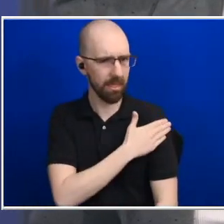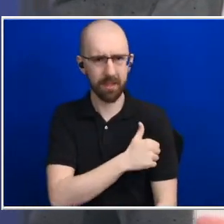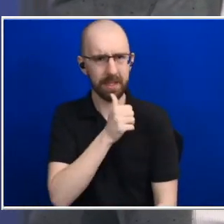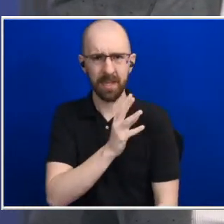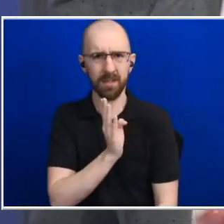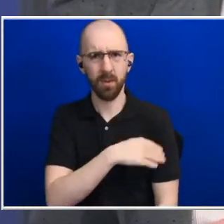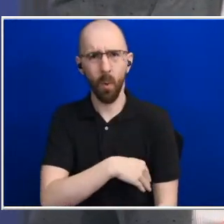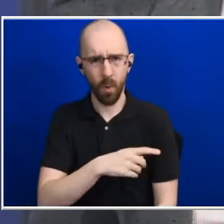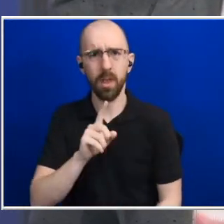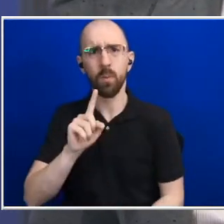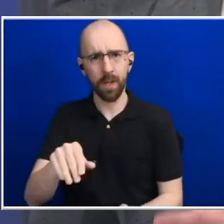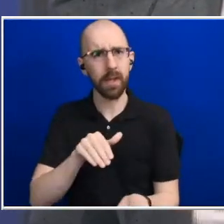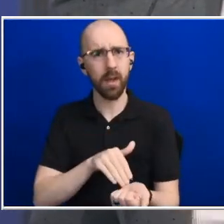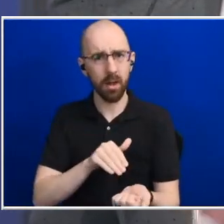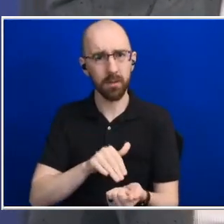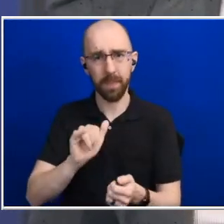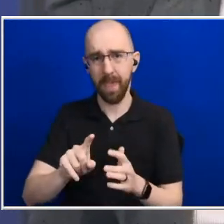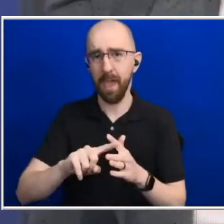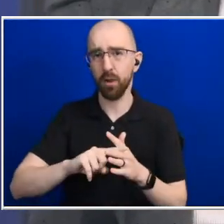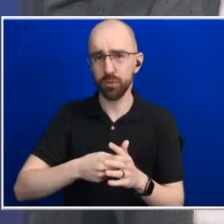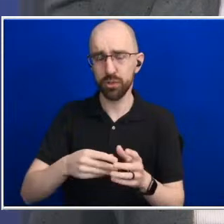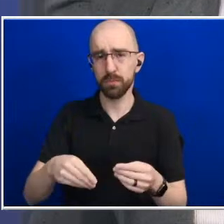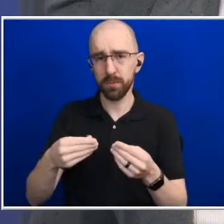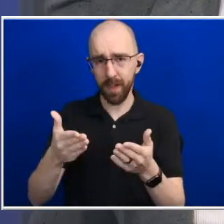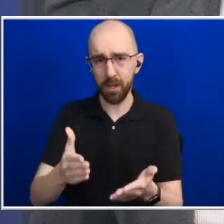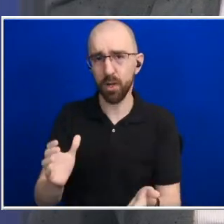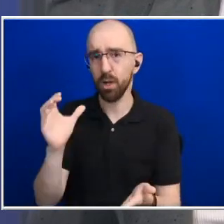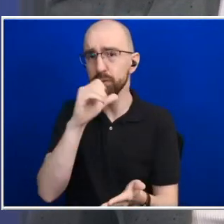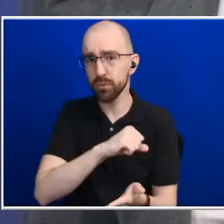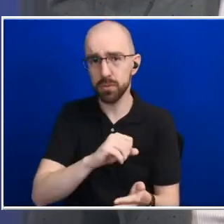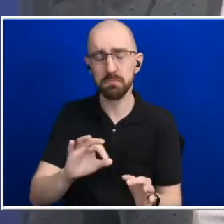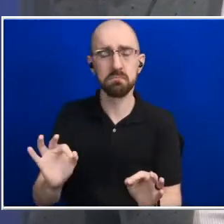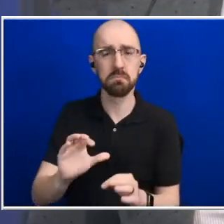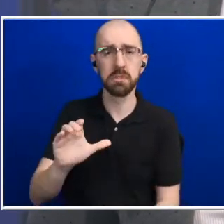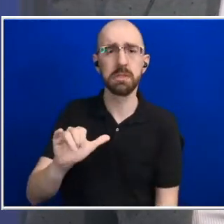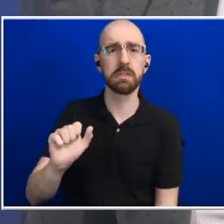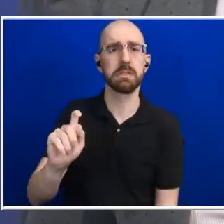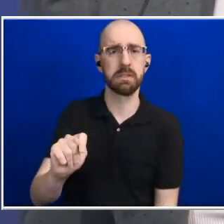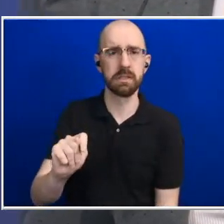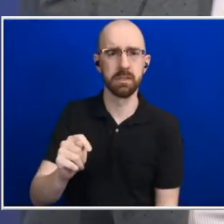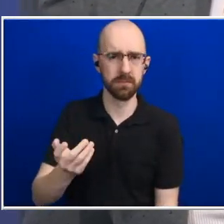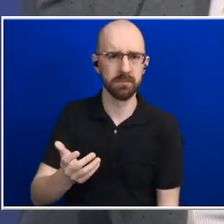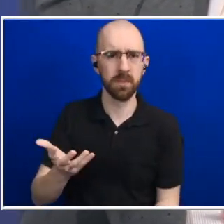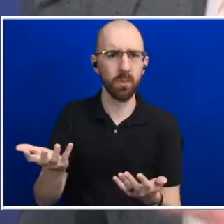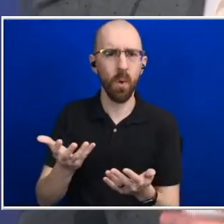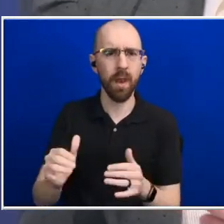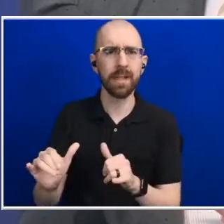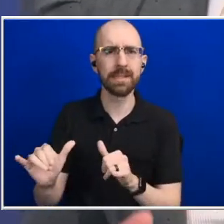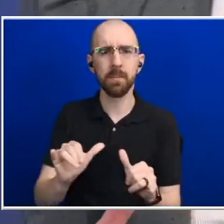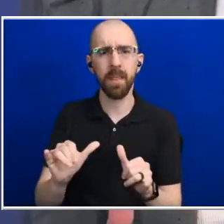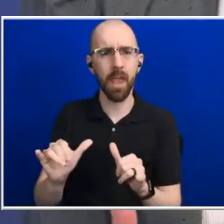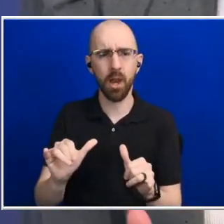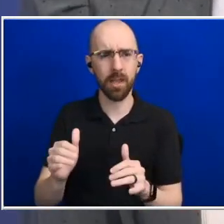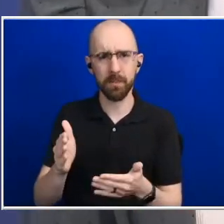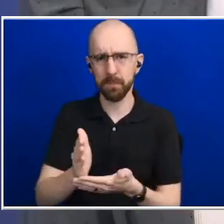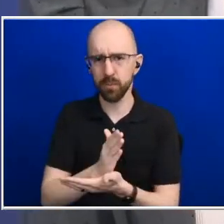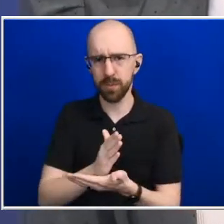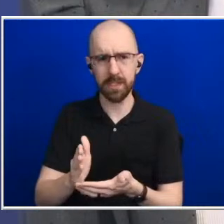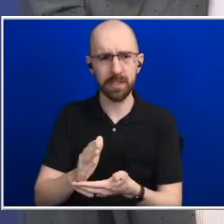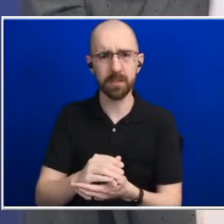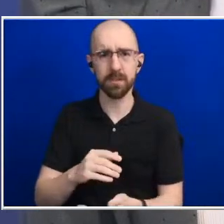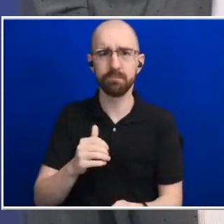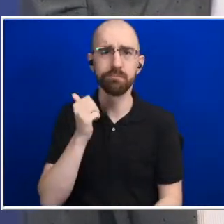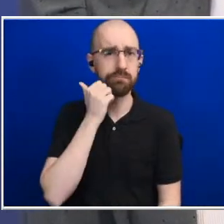that original provider assumed it was just a cyst. What are the similarities, though, between just maybe a run-of-the-mill